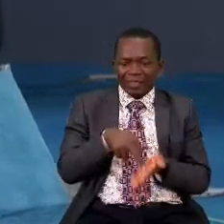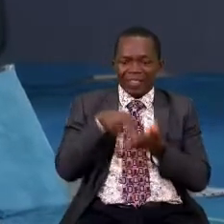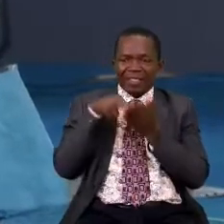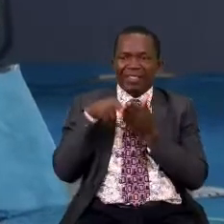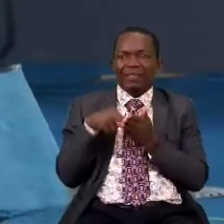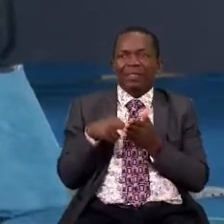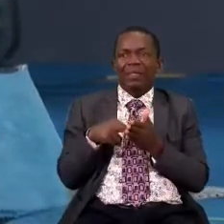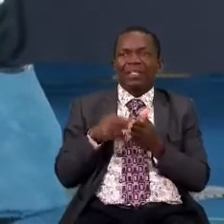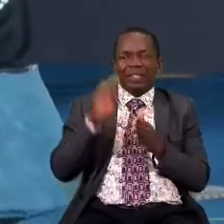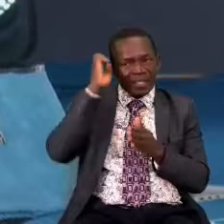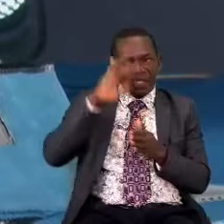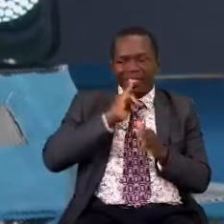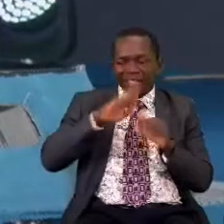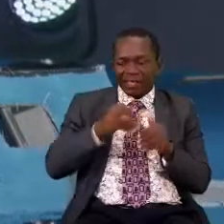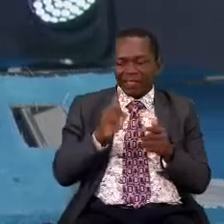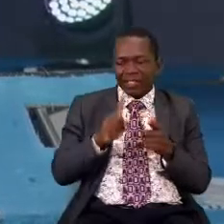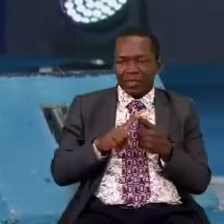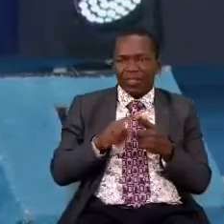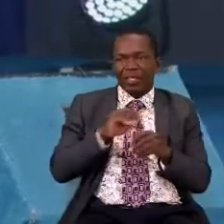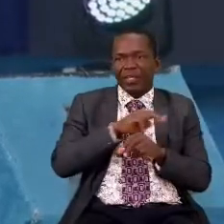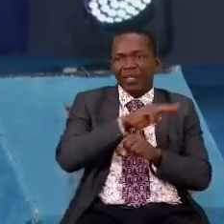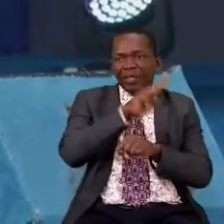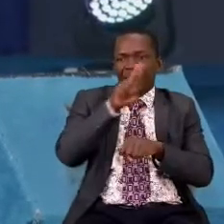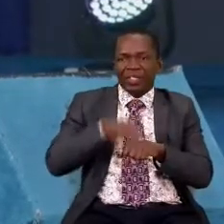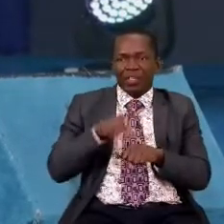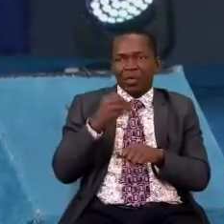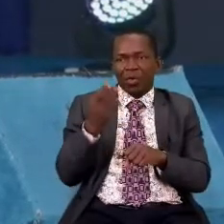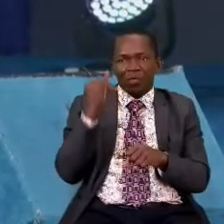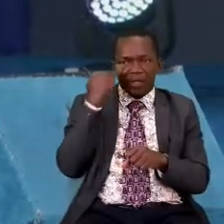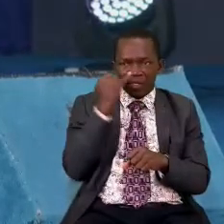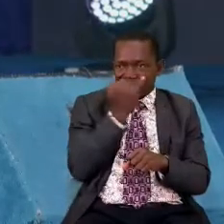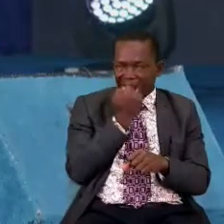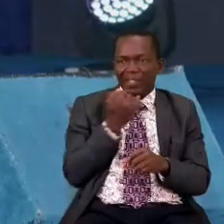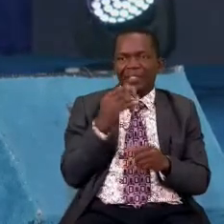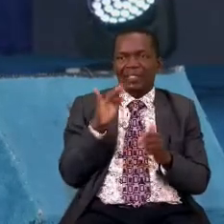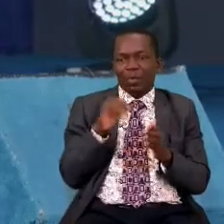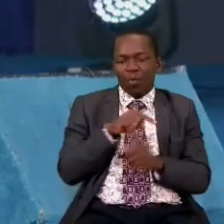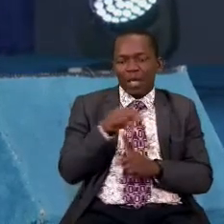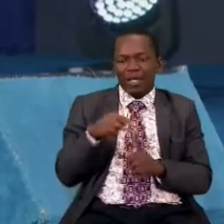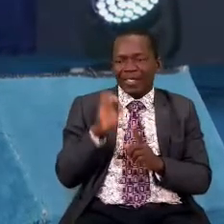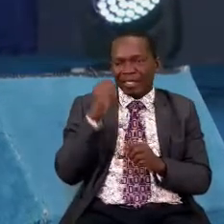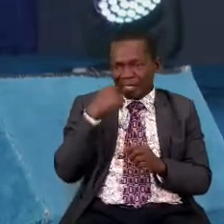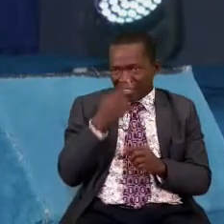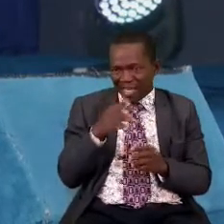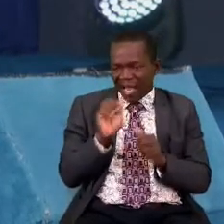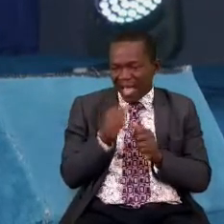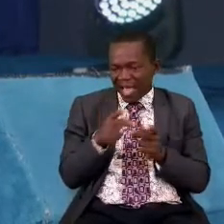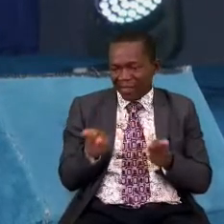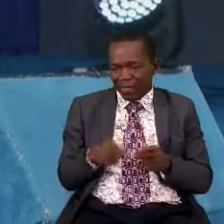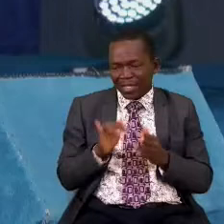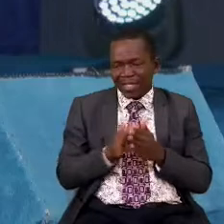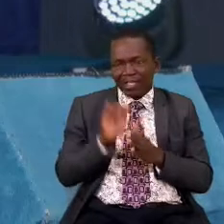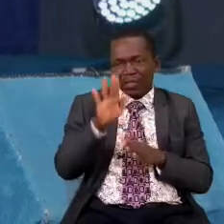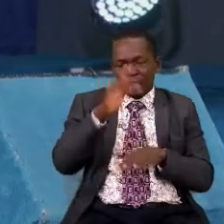shall tread upon, he says, that have I given unto you, as I